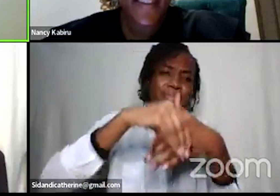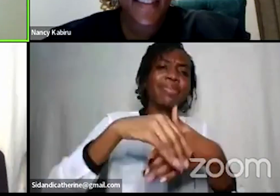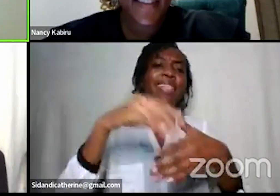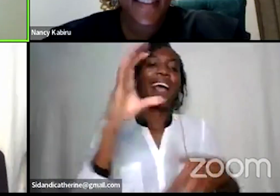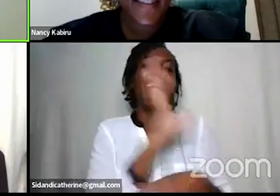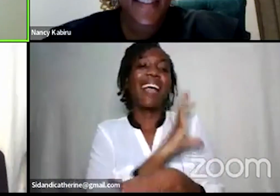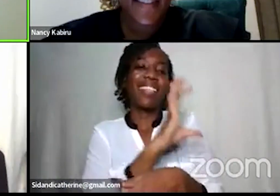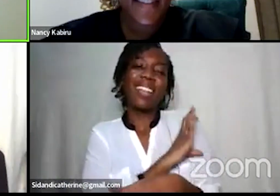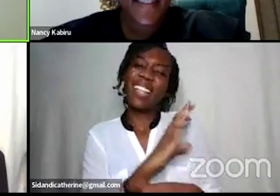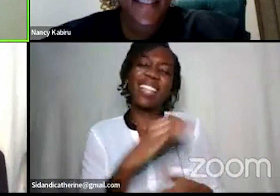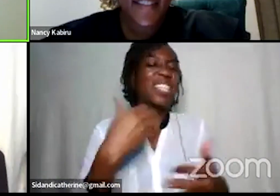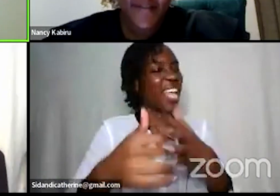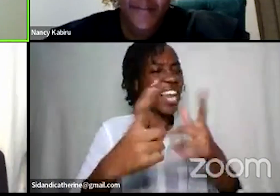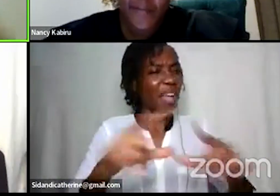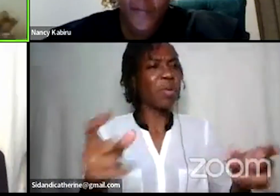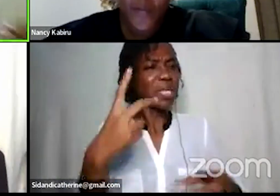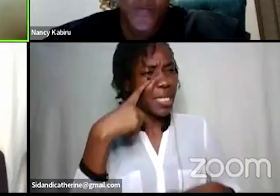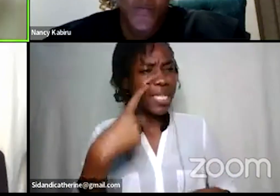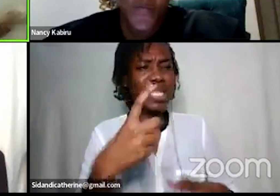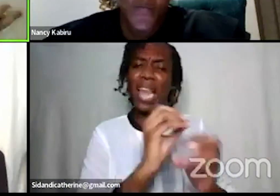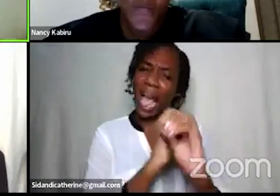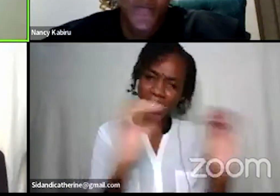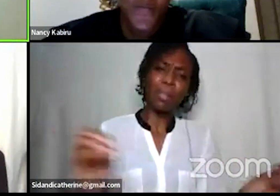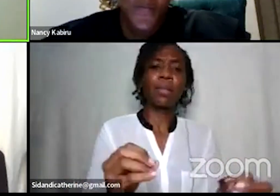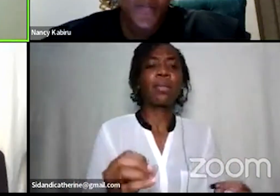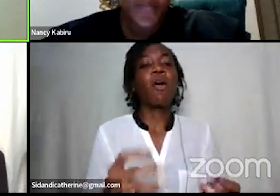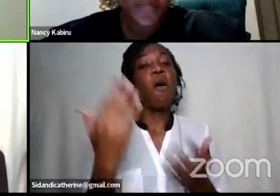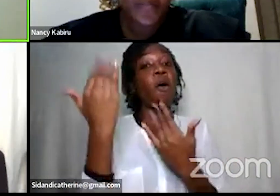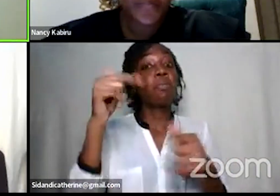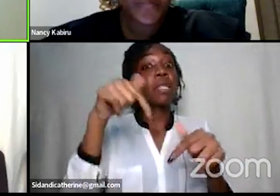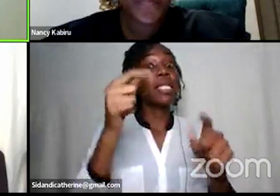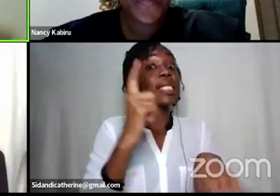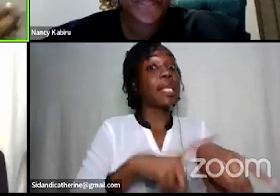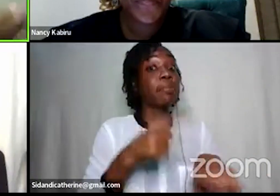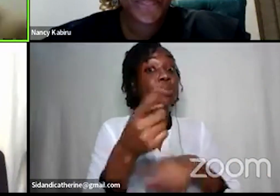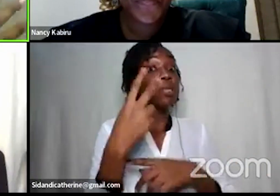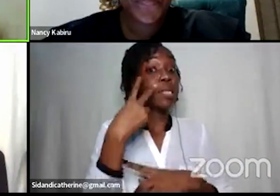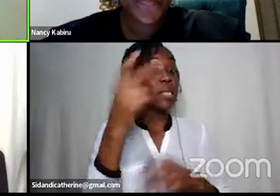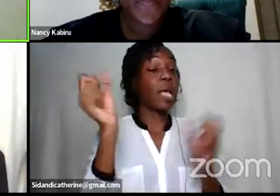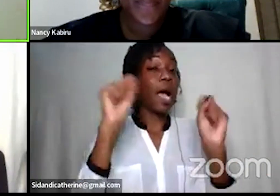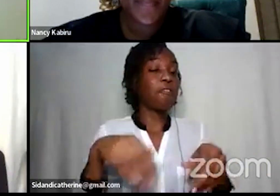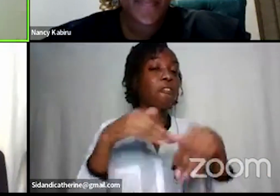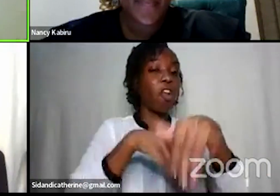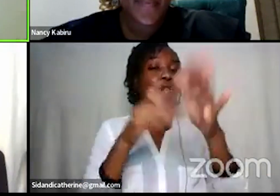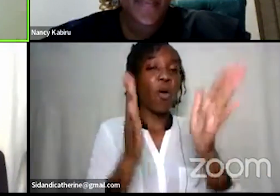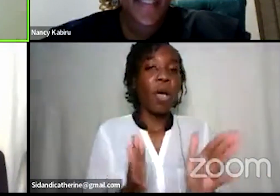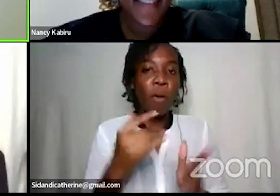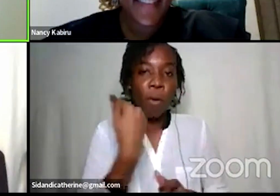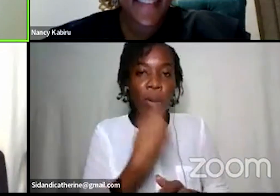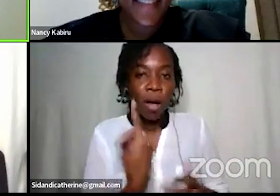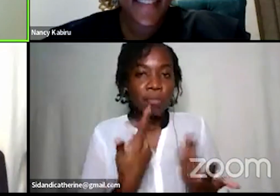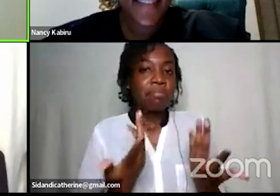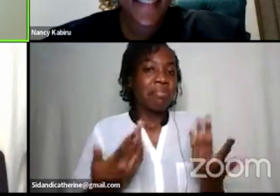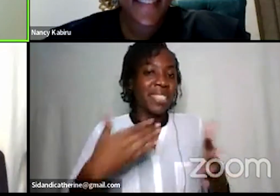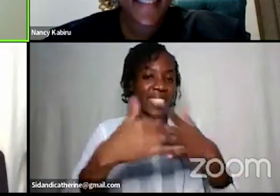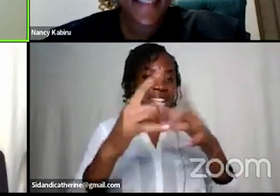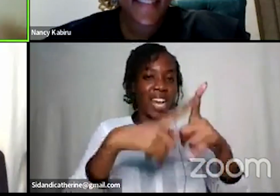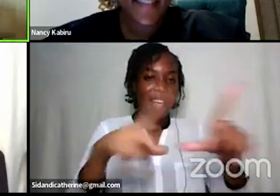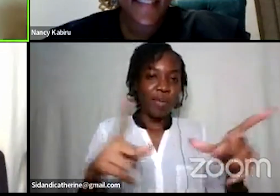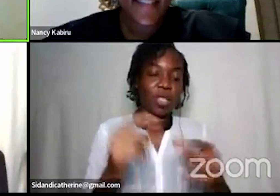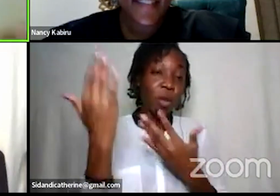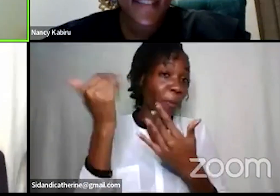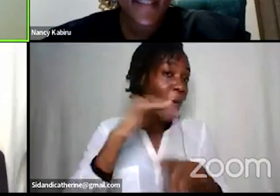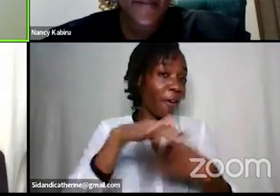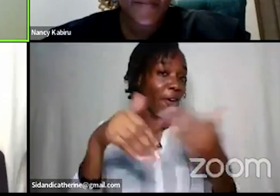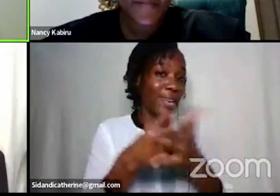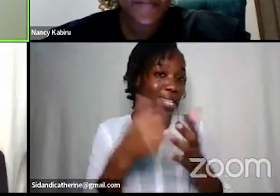sign language, our followers who use sign language are able to see her.